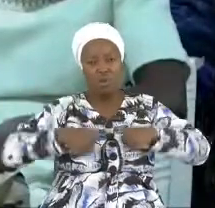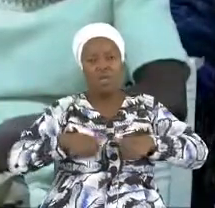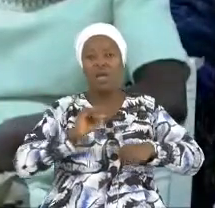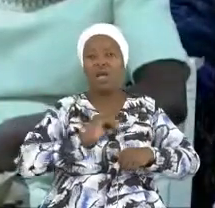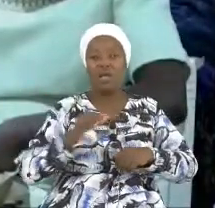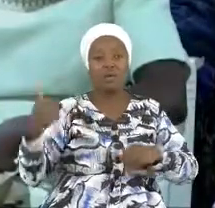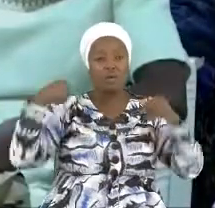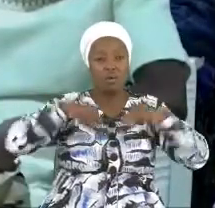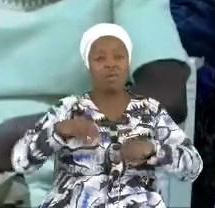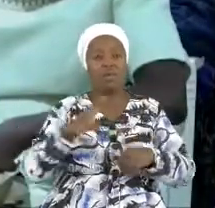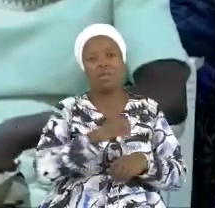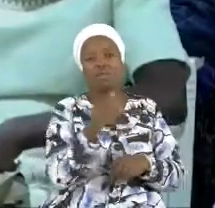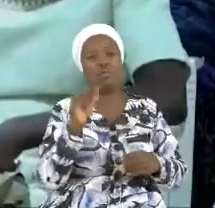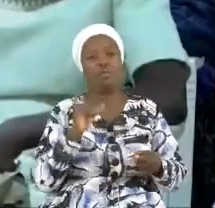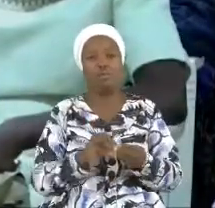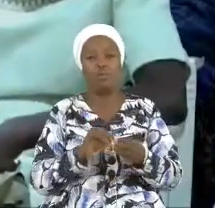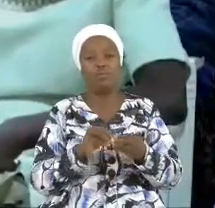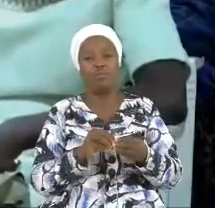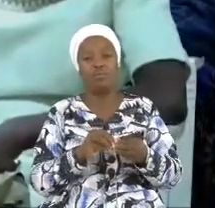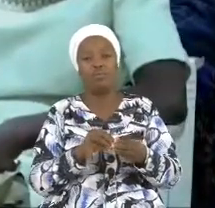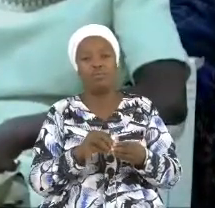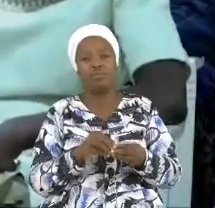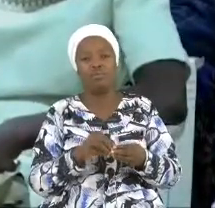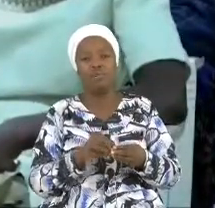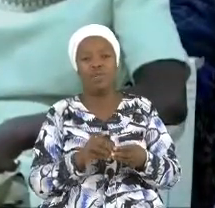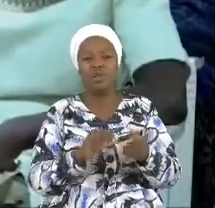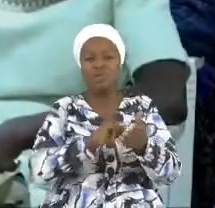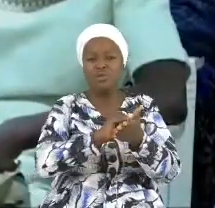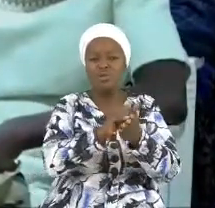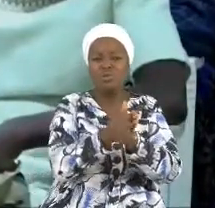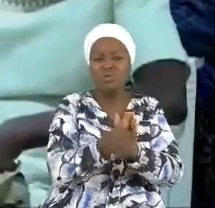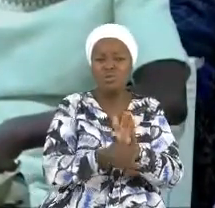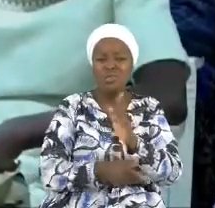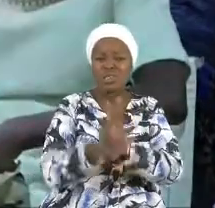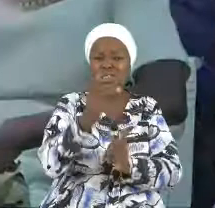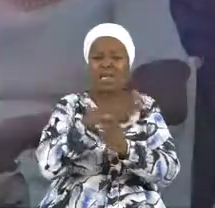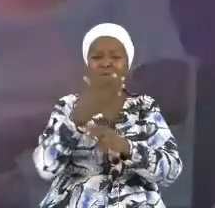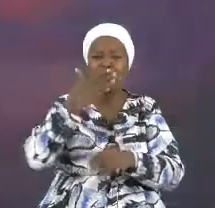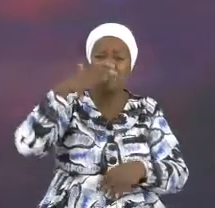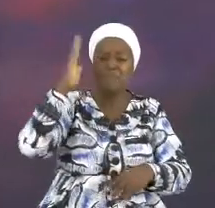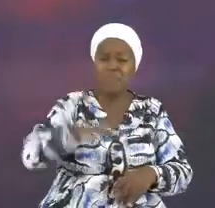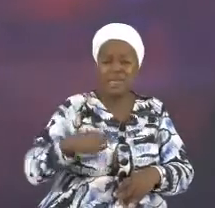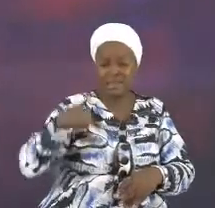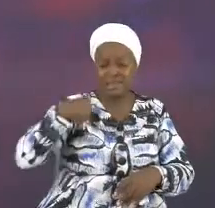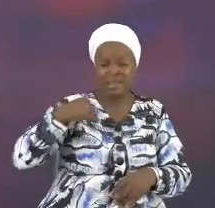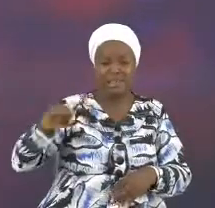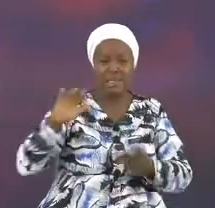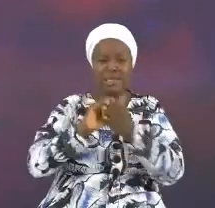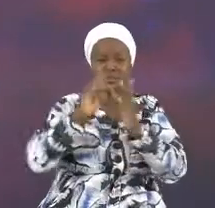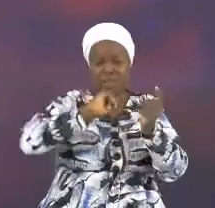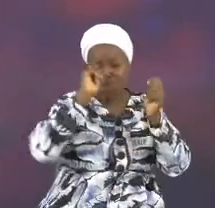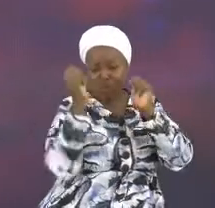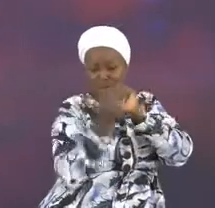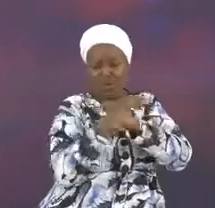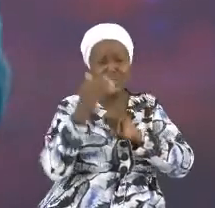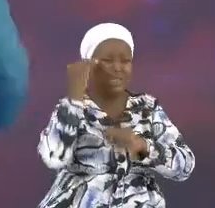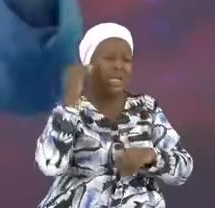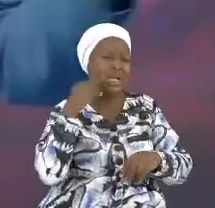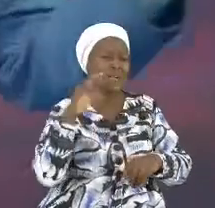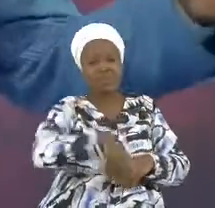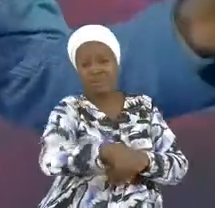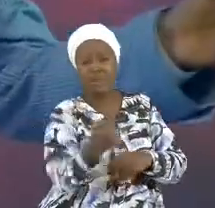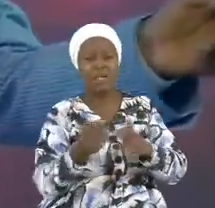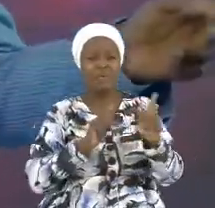those kind of exotic dressing that will turn the head of other people, and they'll